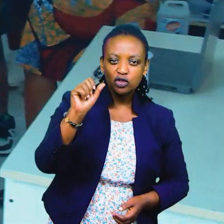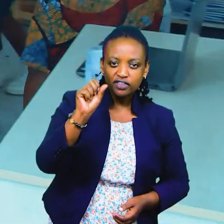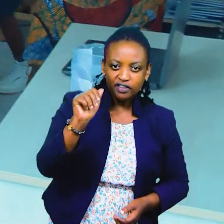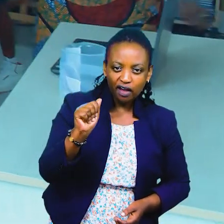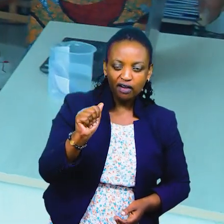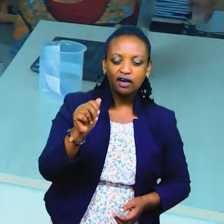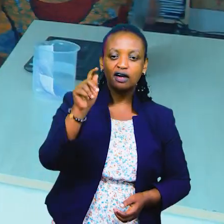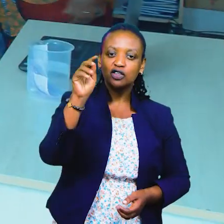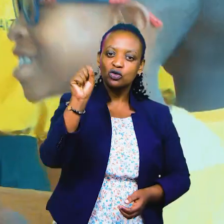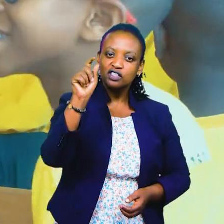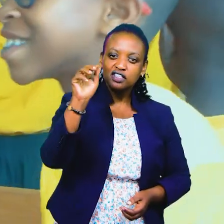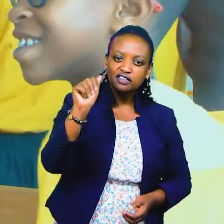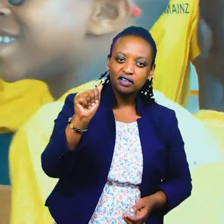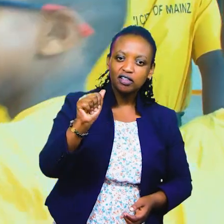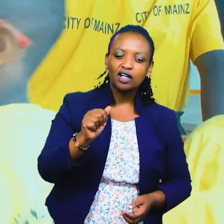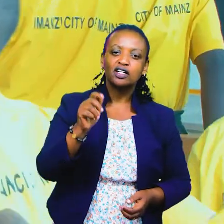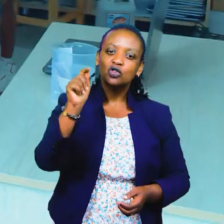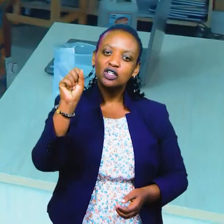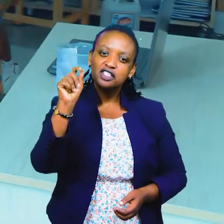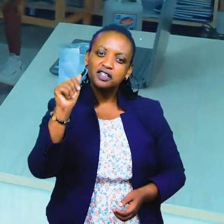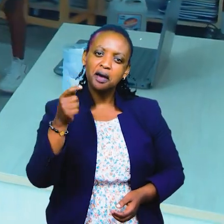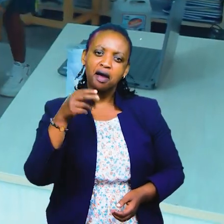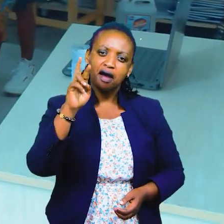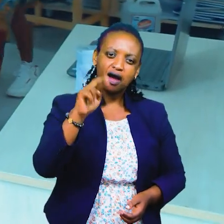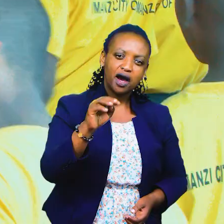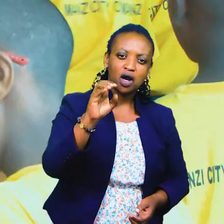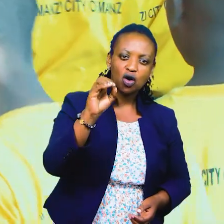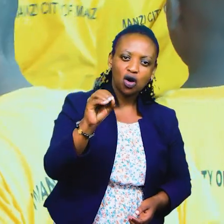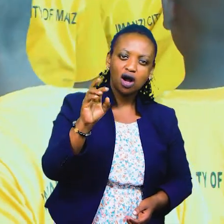toaster. Toaster, toaster, toaster.